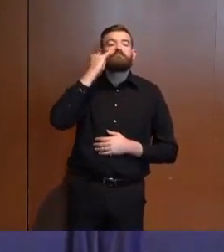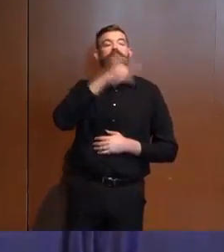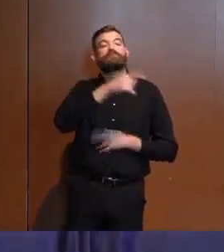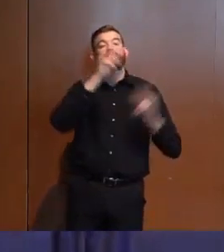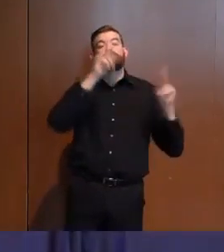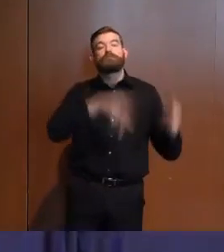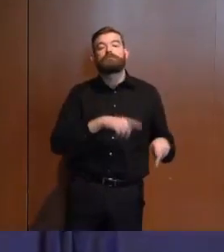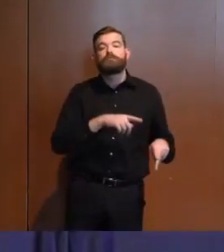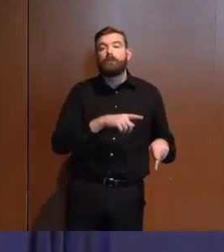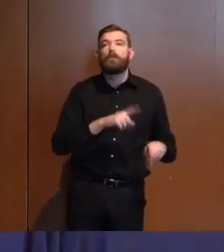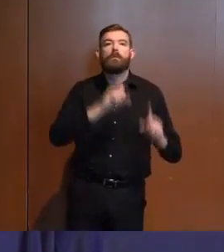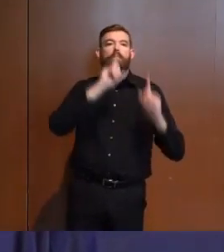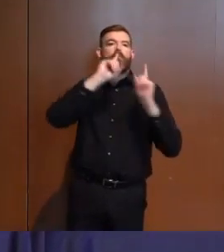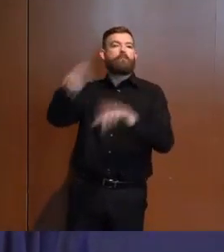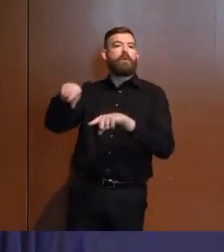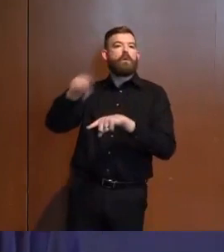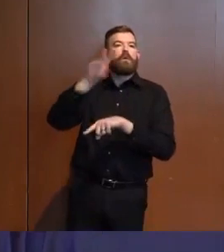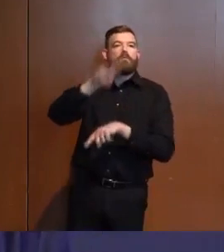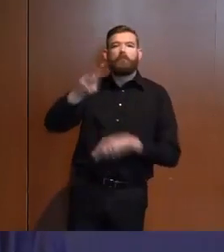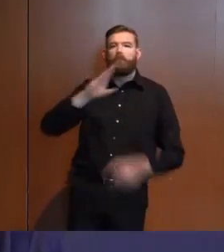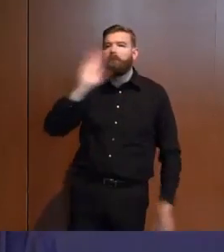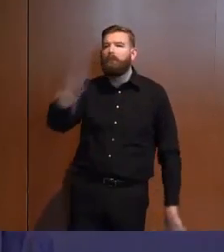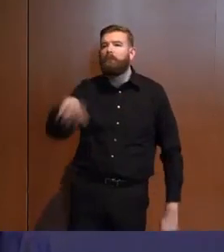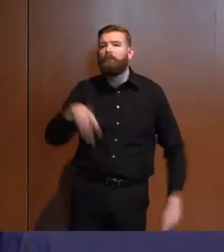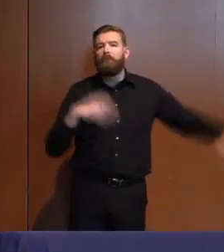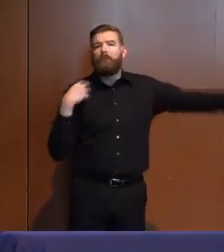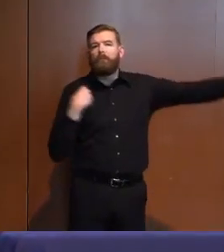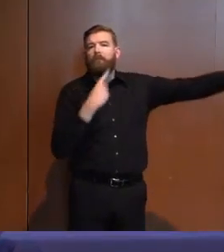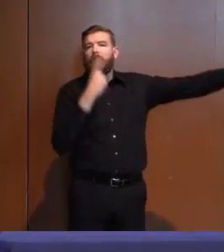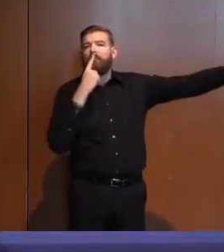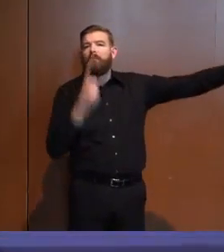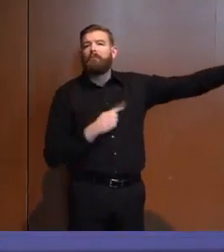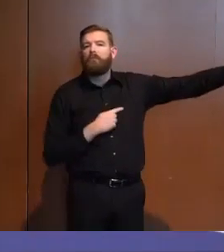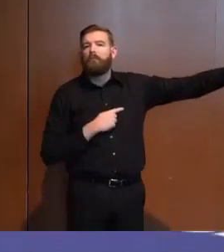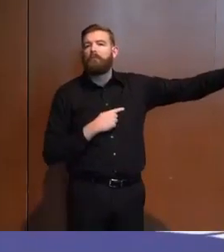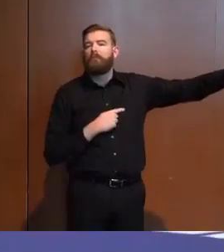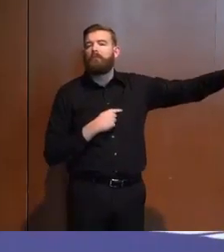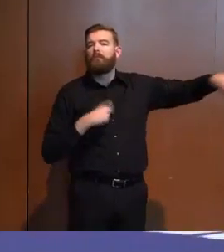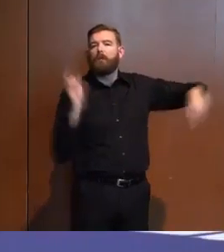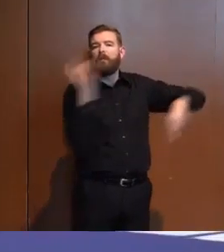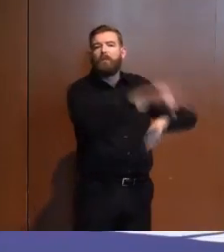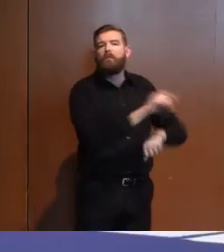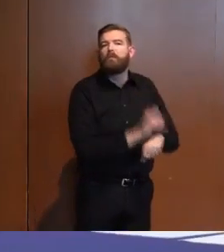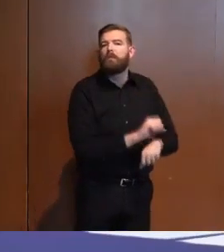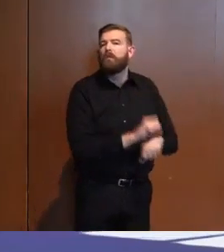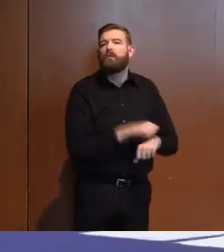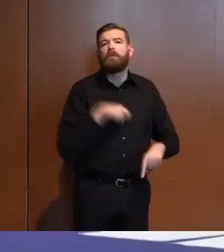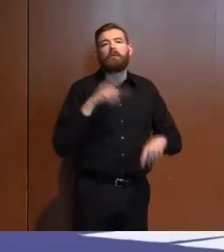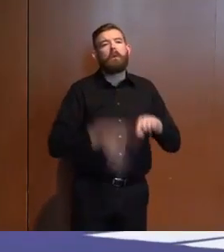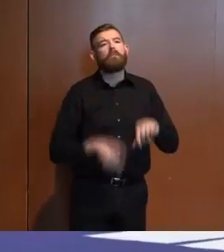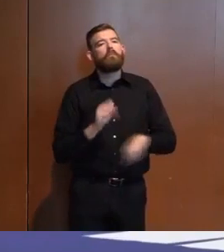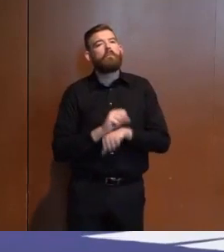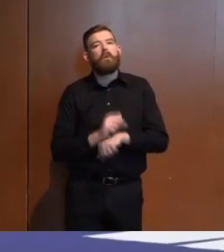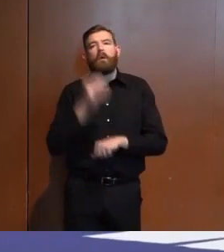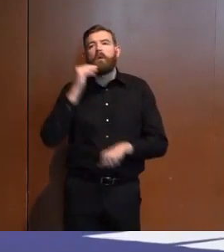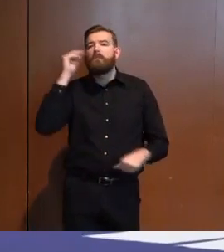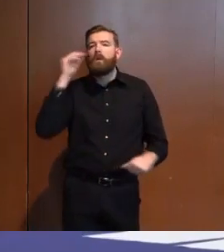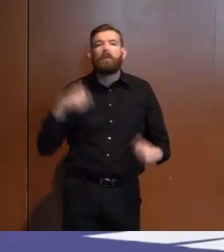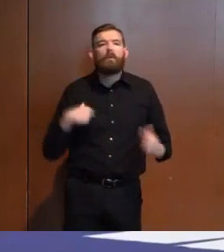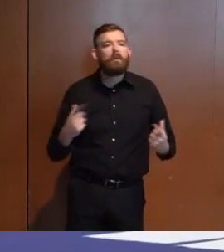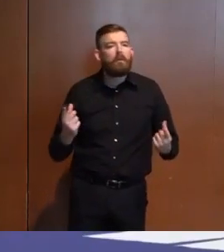here, they're not encouraging work from home, they're not encouraging social distancing, what do we do with it?